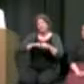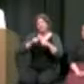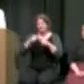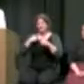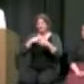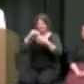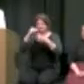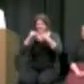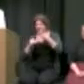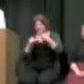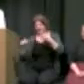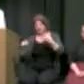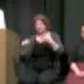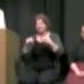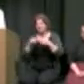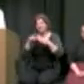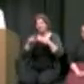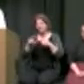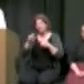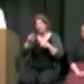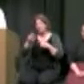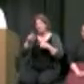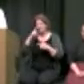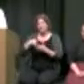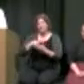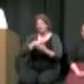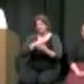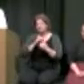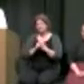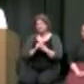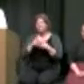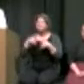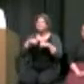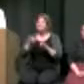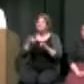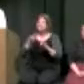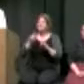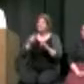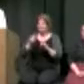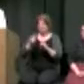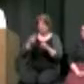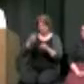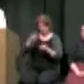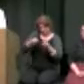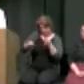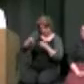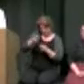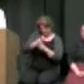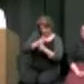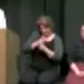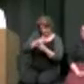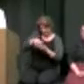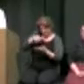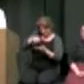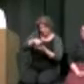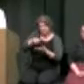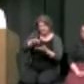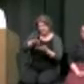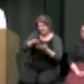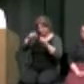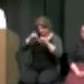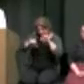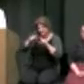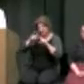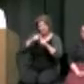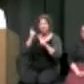the contaminants are present, but at least they're lower levels. So they still need to be properly handled and